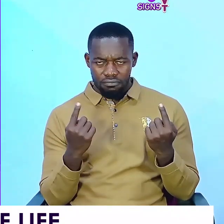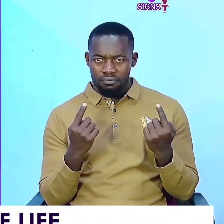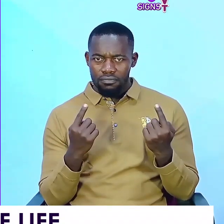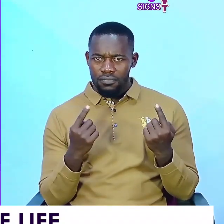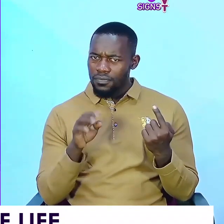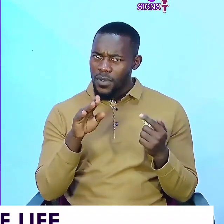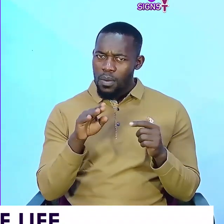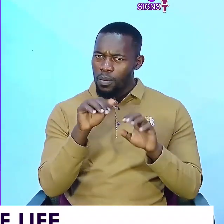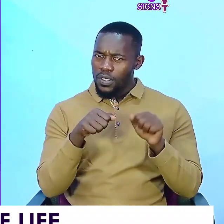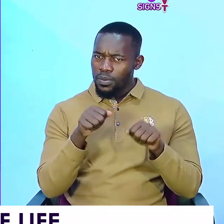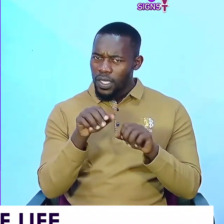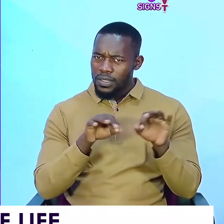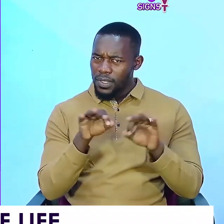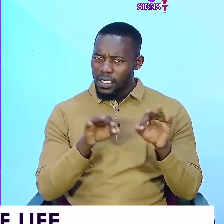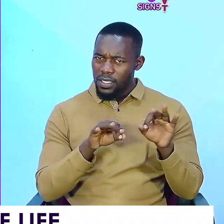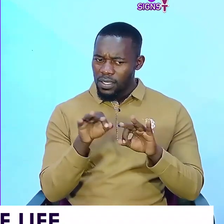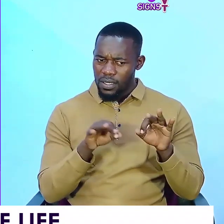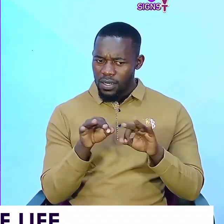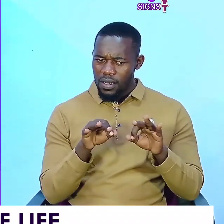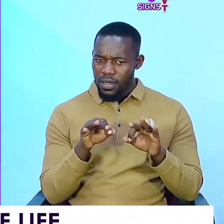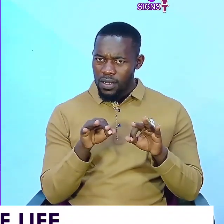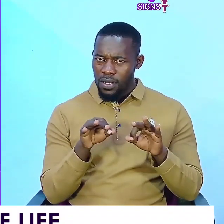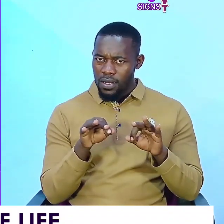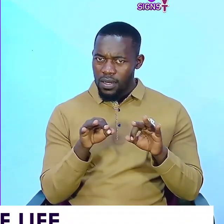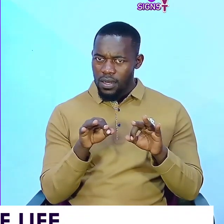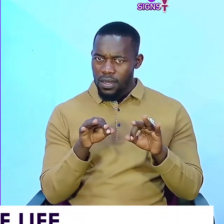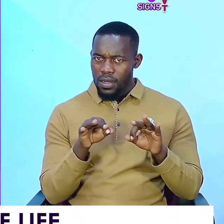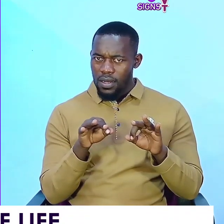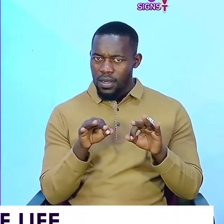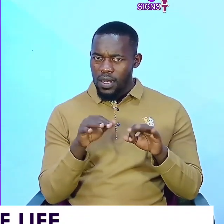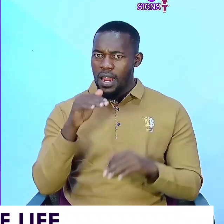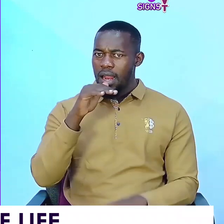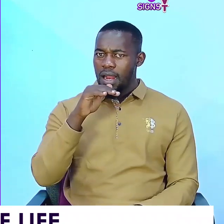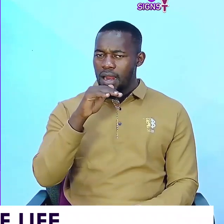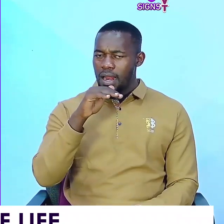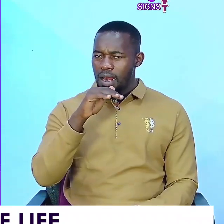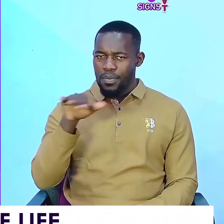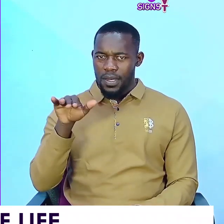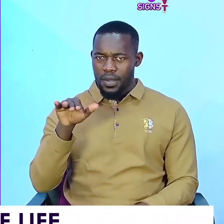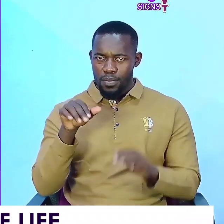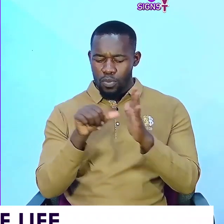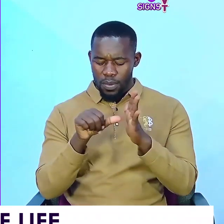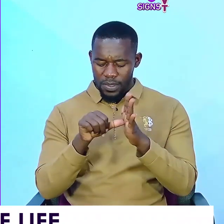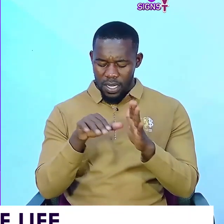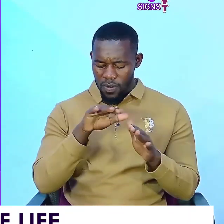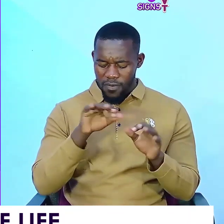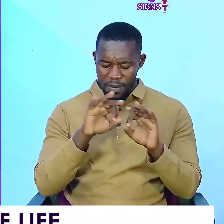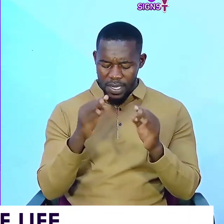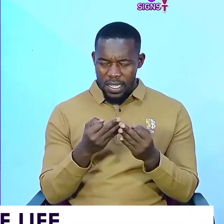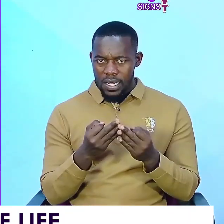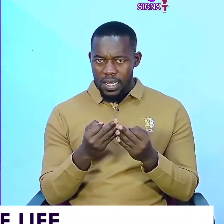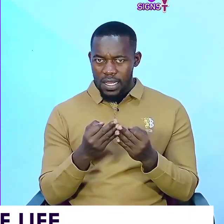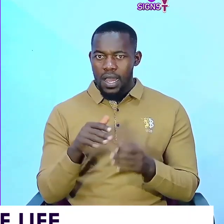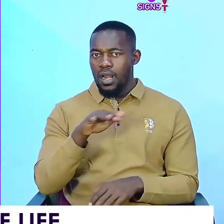can you describe lack of boundaries as the cause of violence in a family? Probably in a